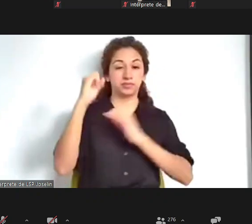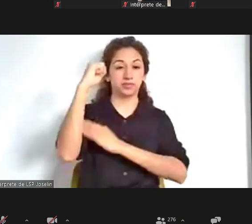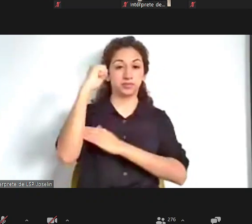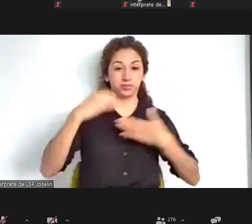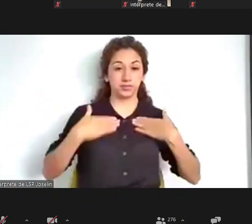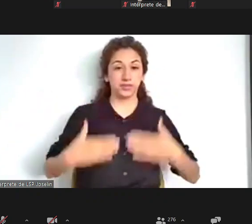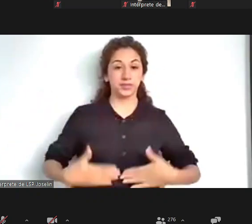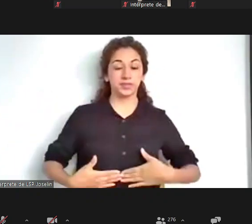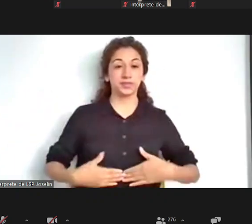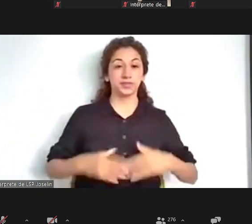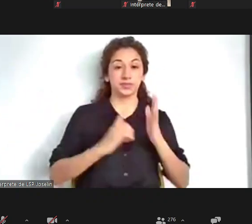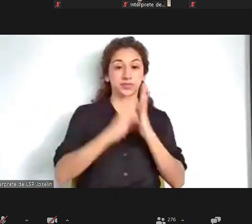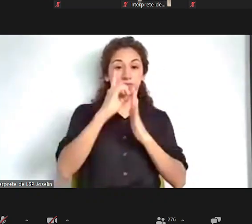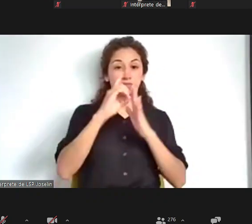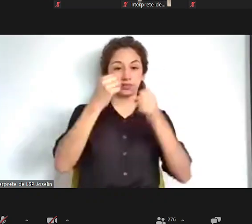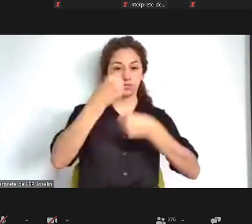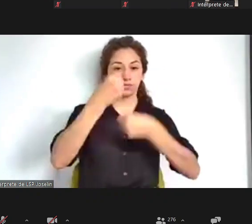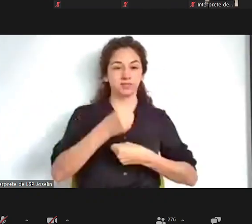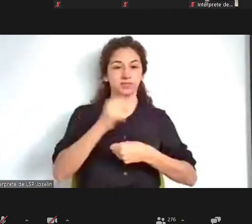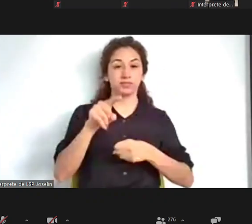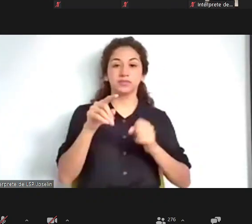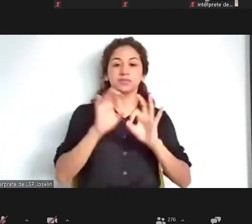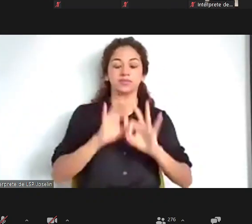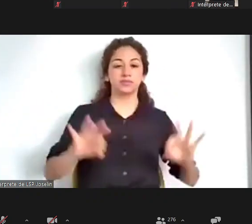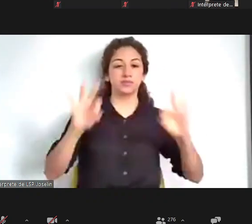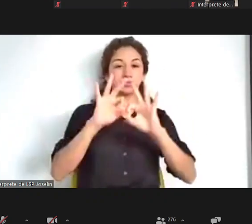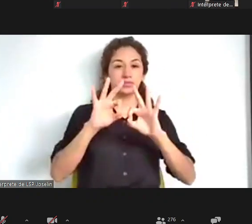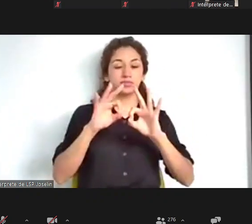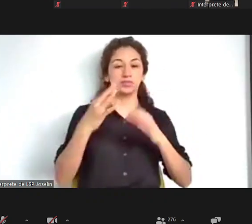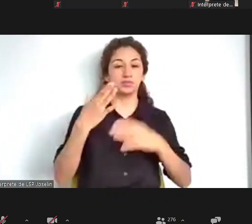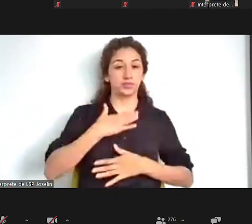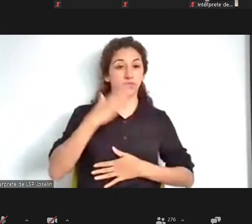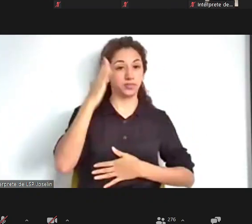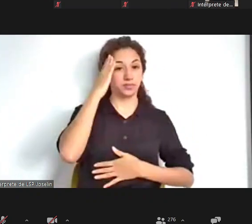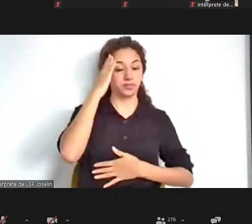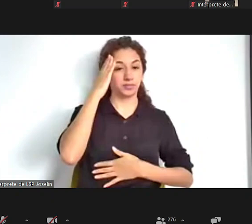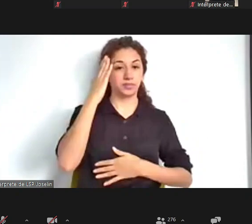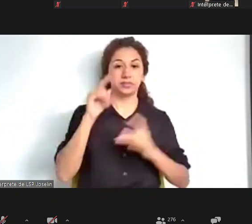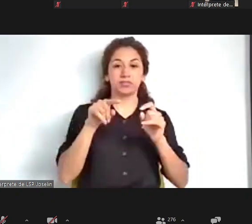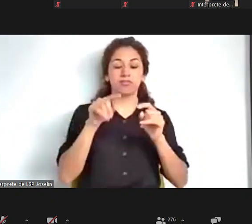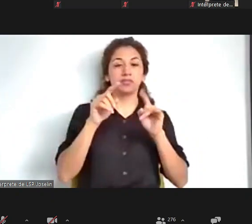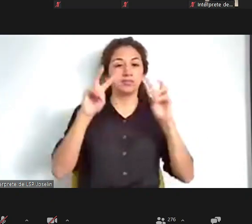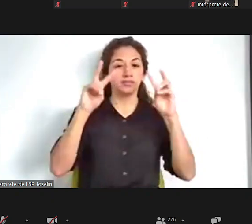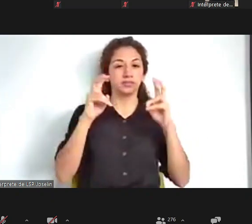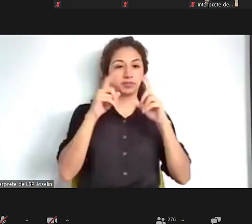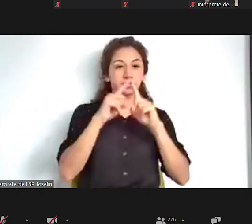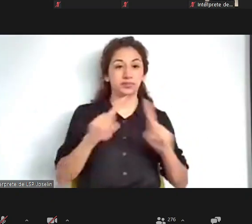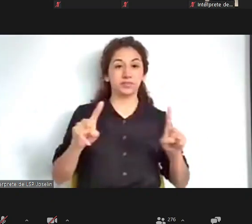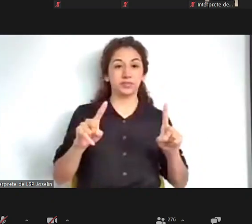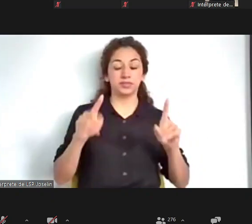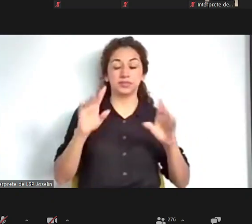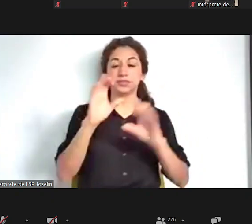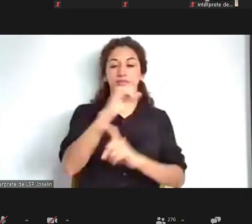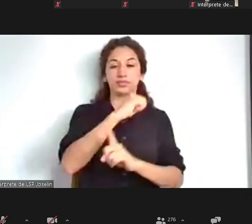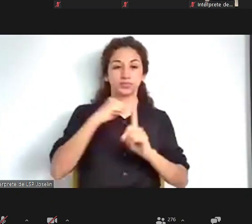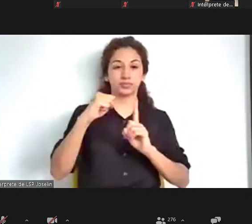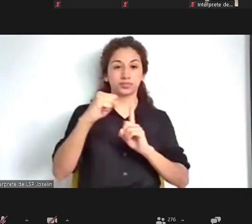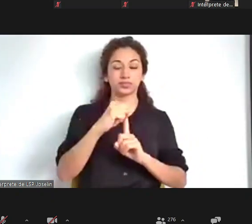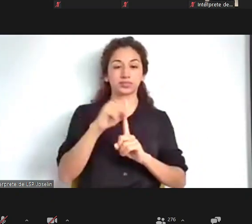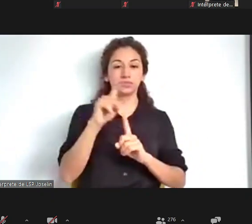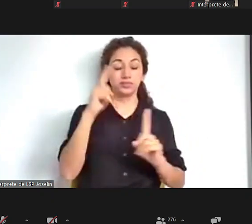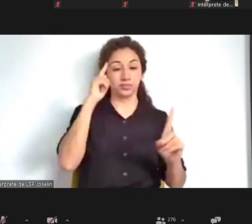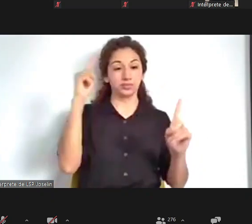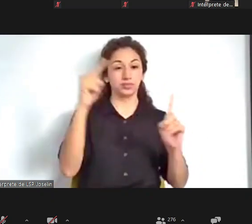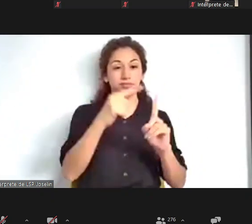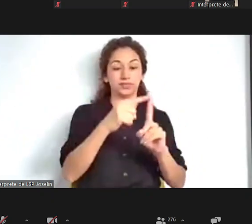sustainable development are the language that articulate all these differences i imagine that given the diversity of our